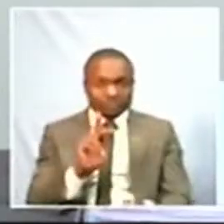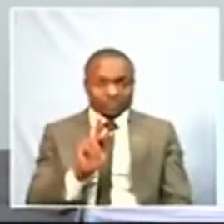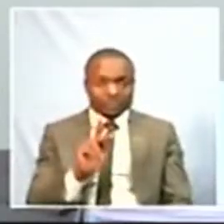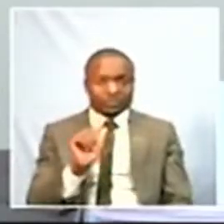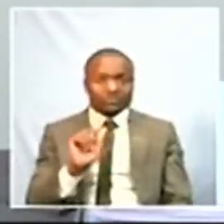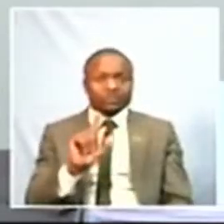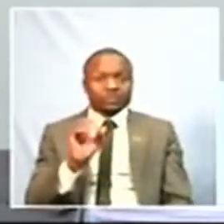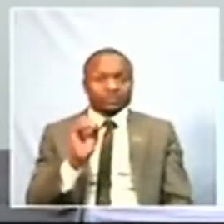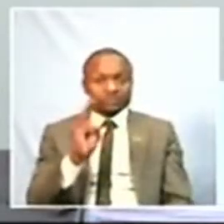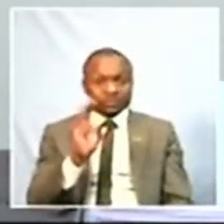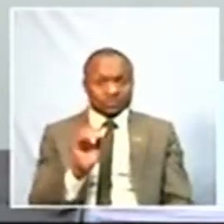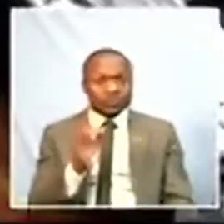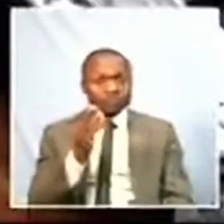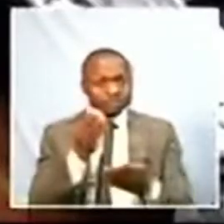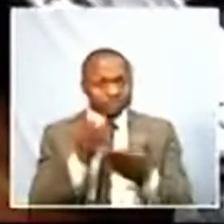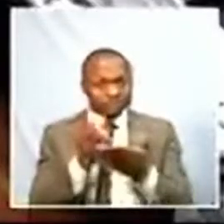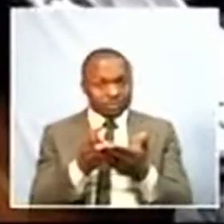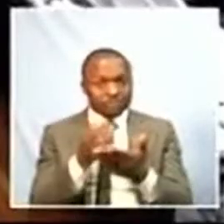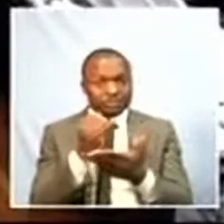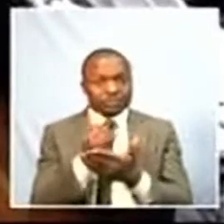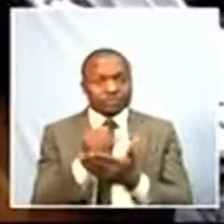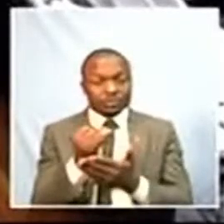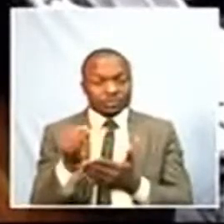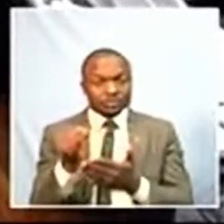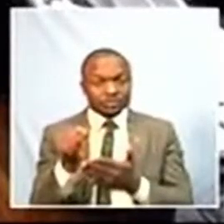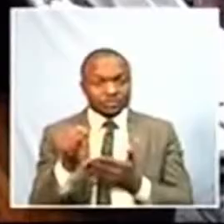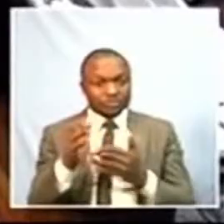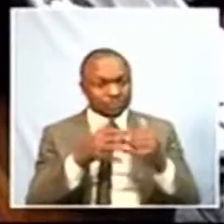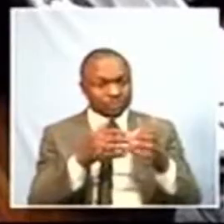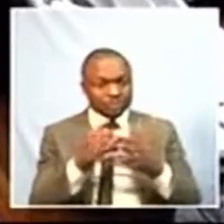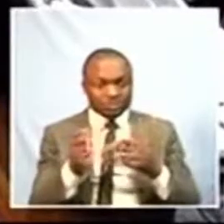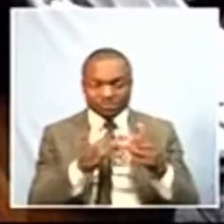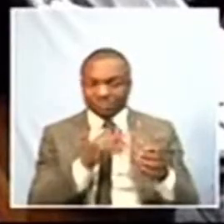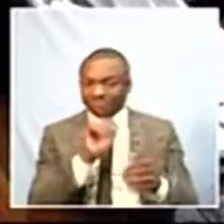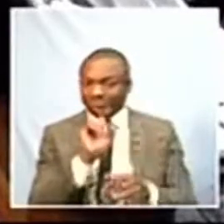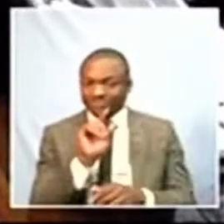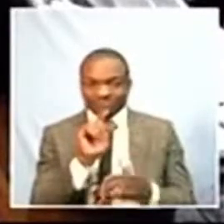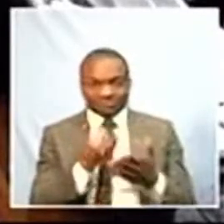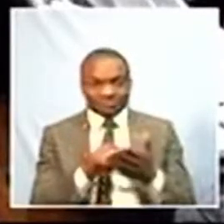Chair, this matter looks simple, but it's not a simple matter.